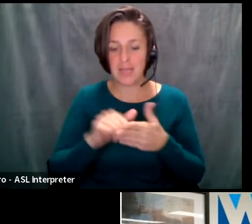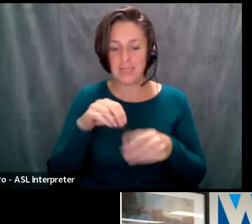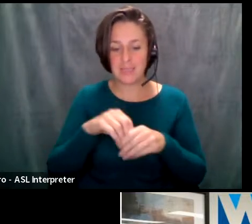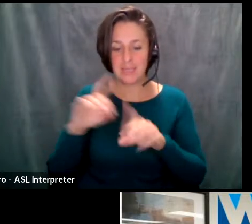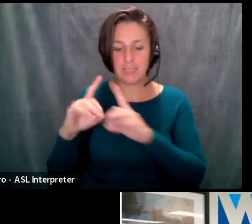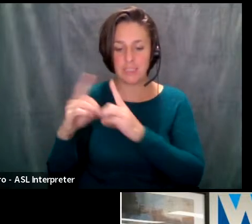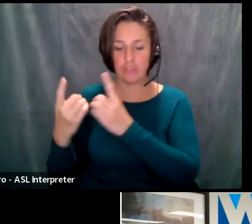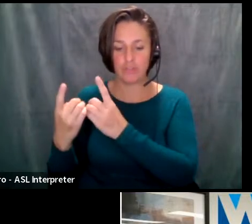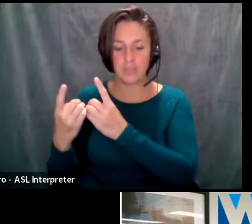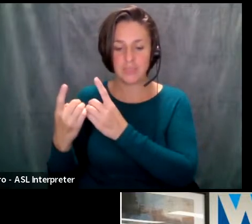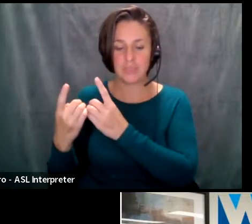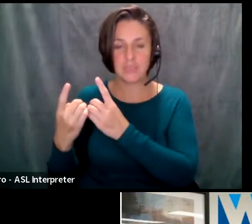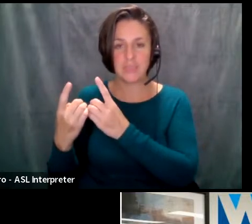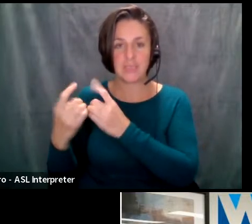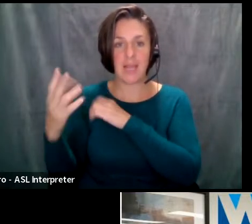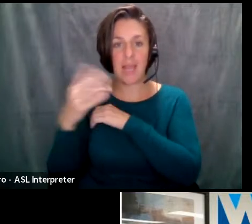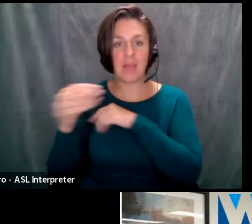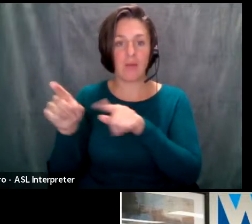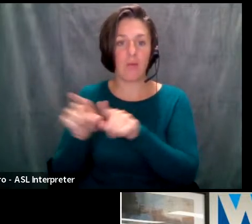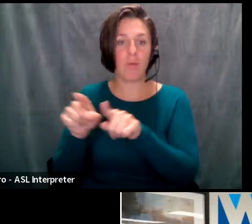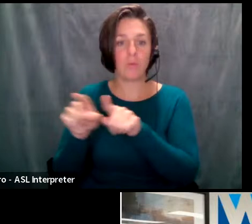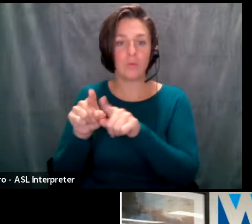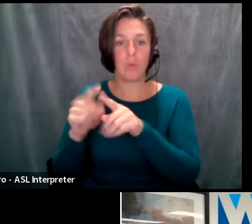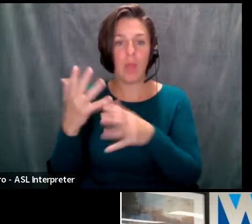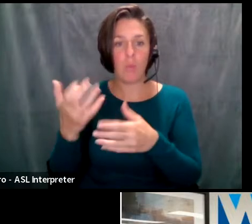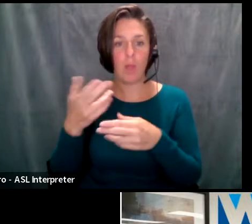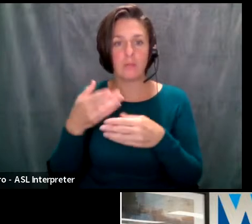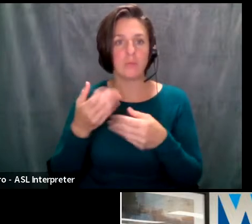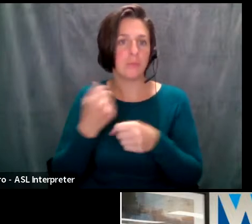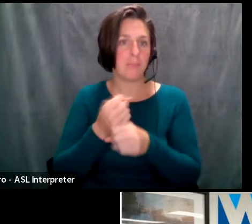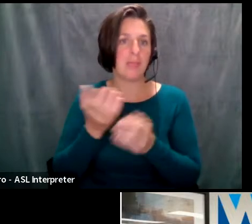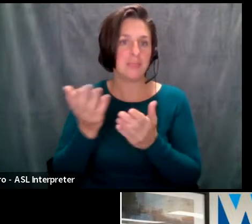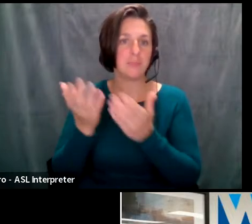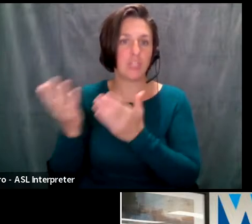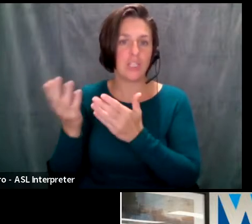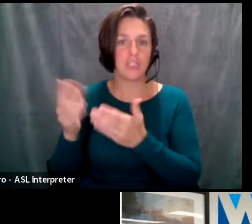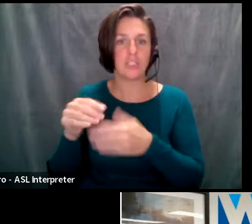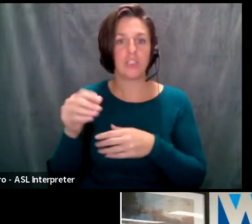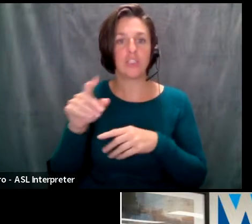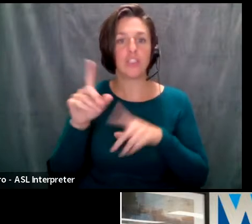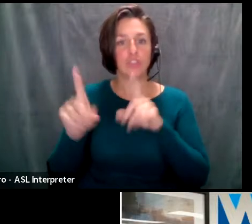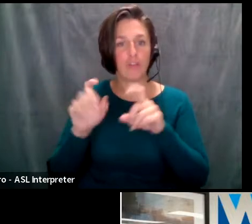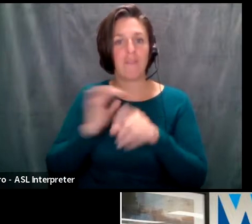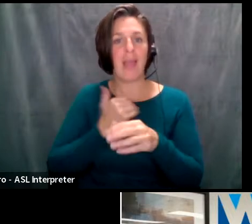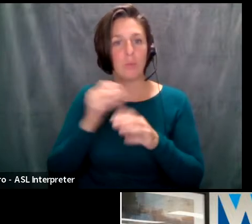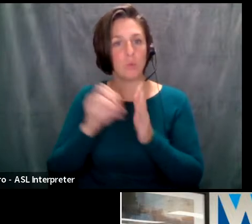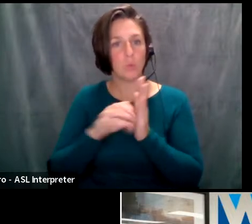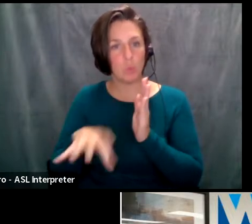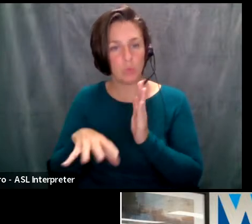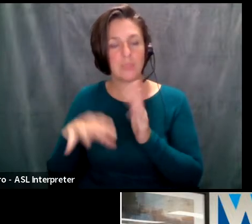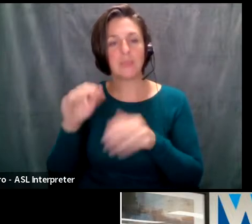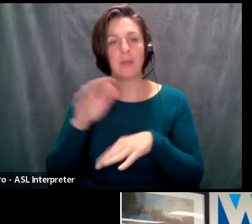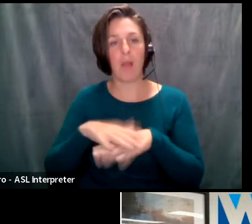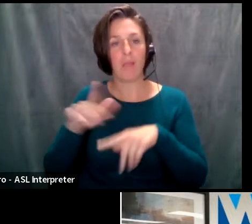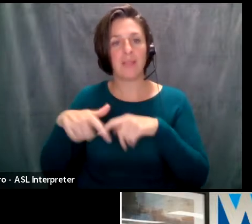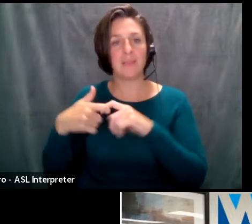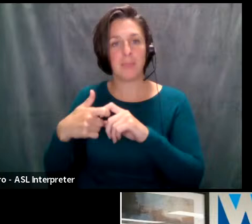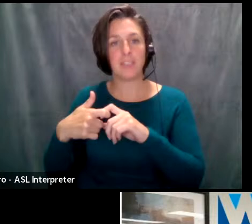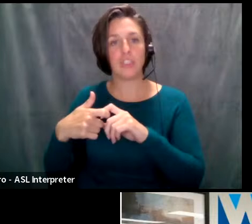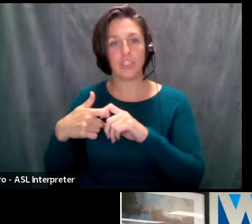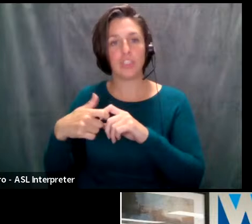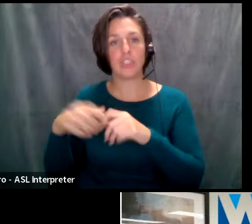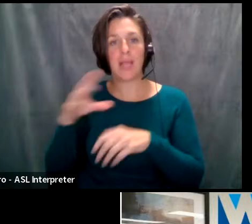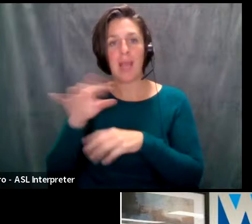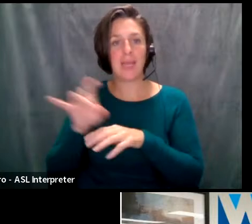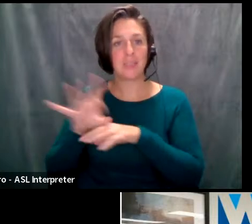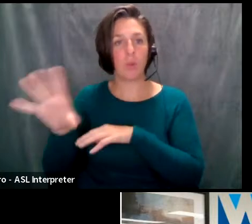district. And also, I just want to make some suggestions. Survey our students on the suspension and